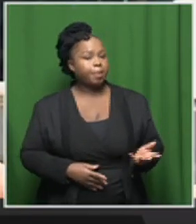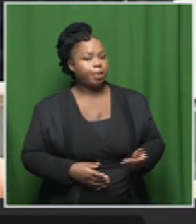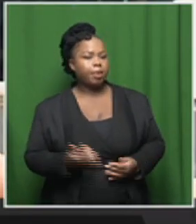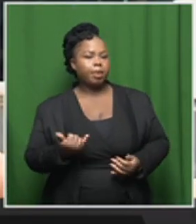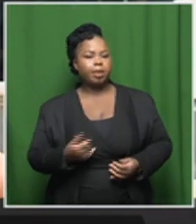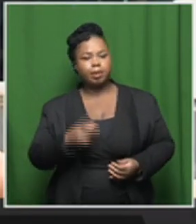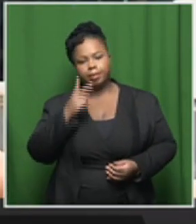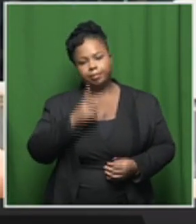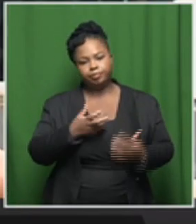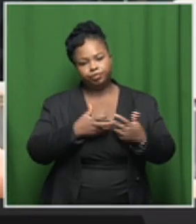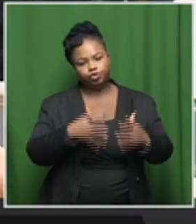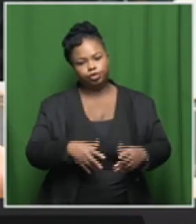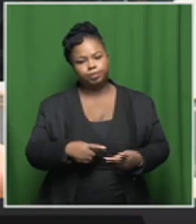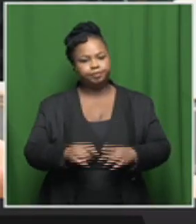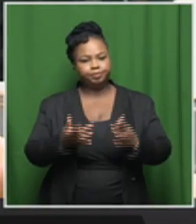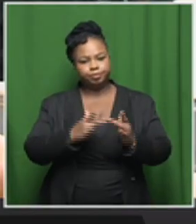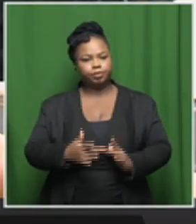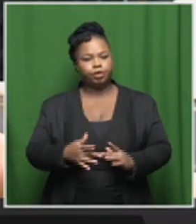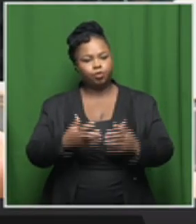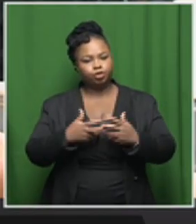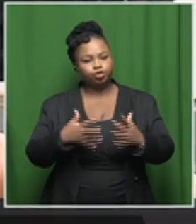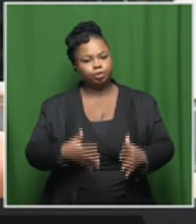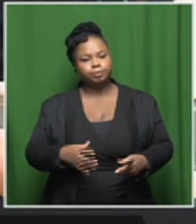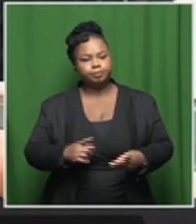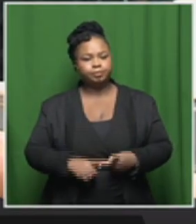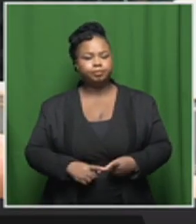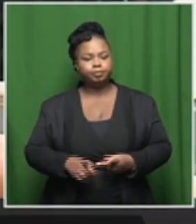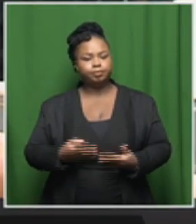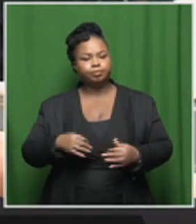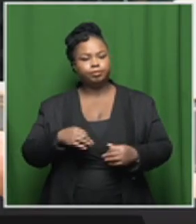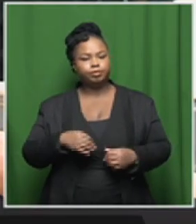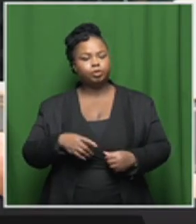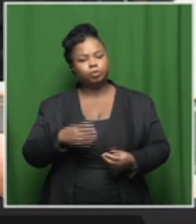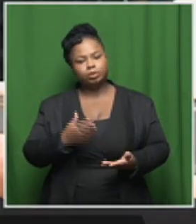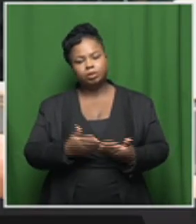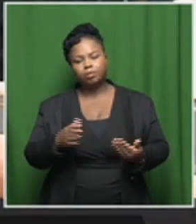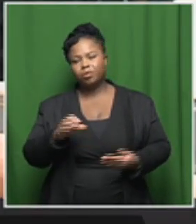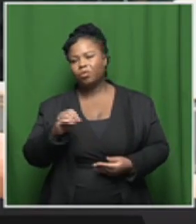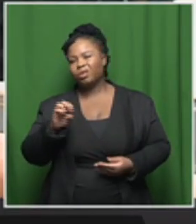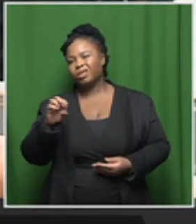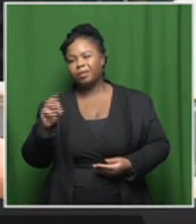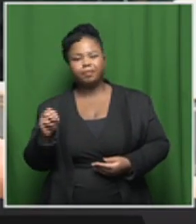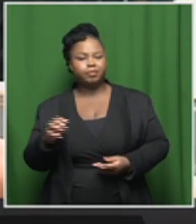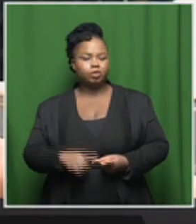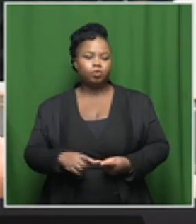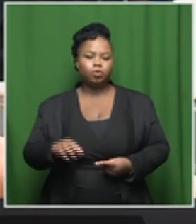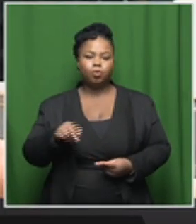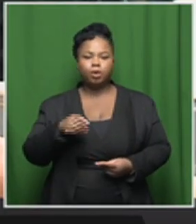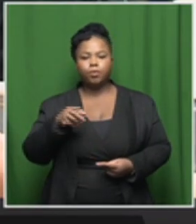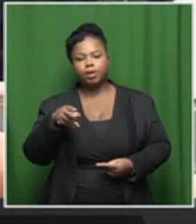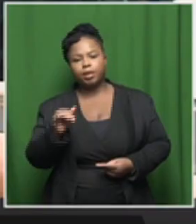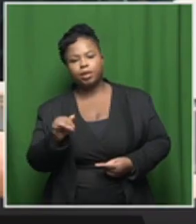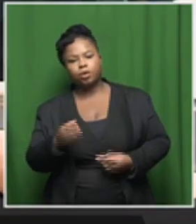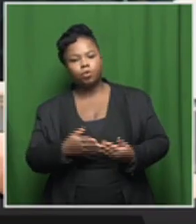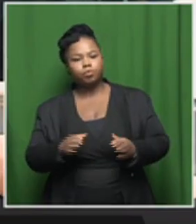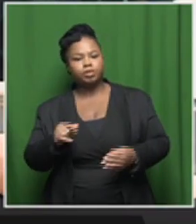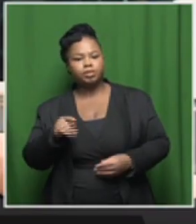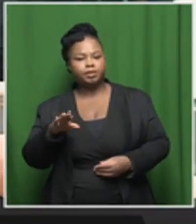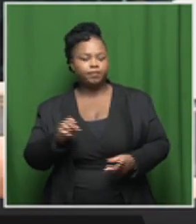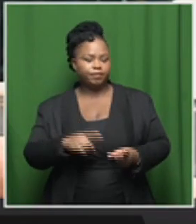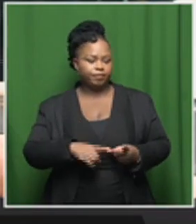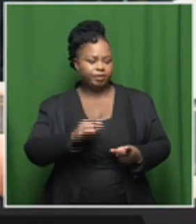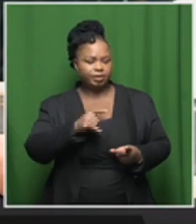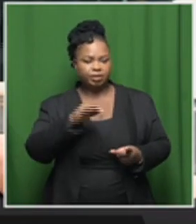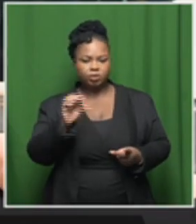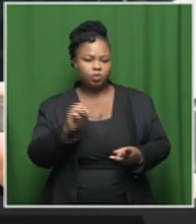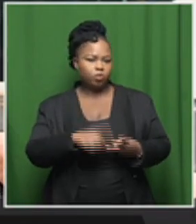for engineers, we look for network engineers, we look at certified engineers from different OEMs like Huawei, Openserve, Cisco,